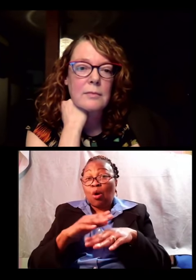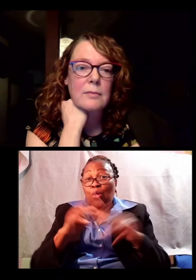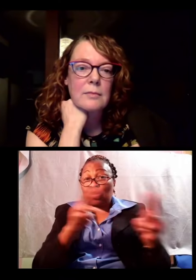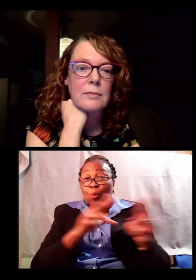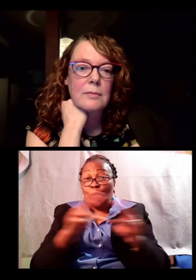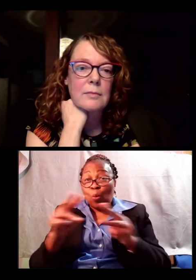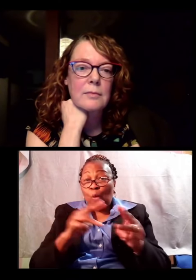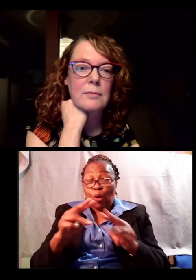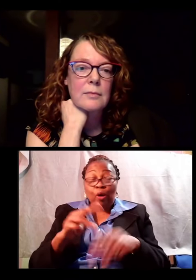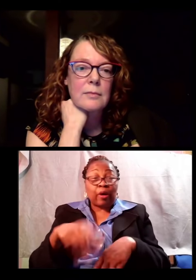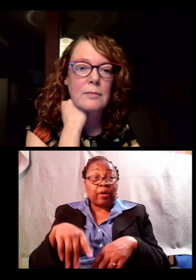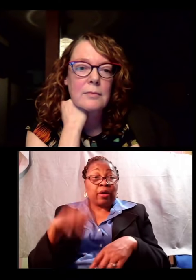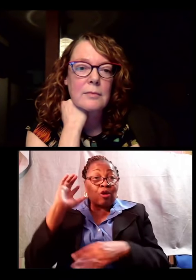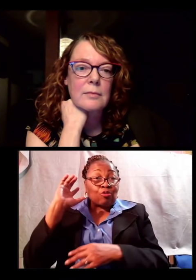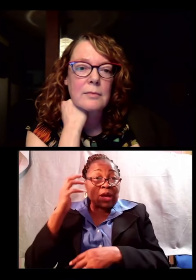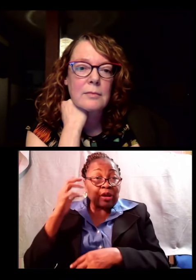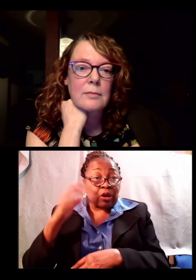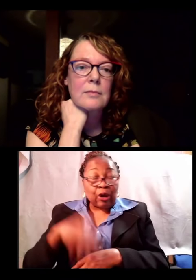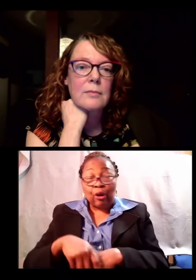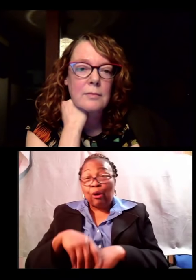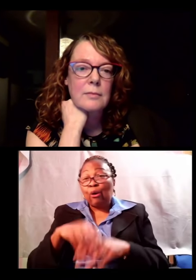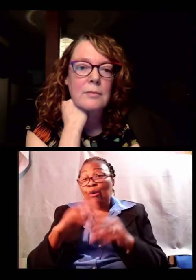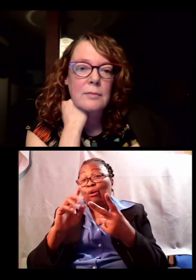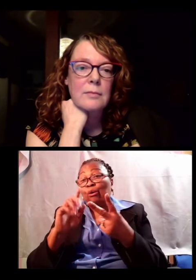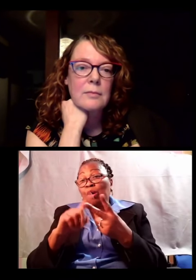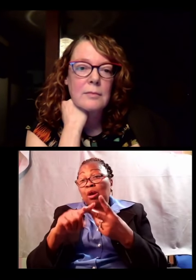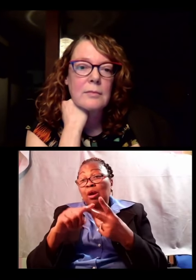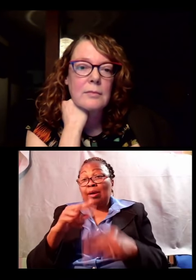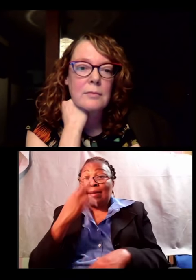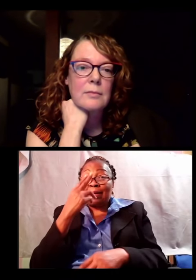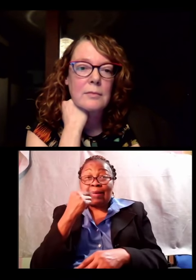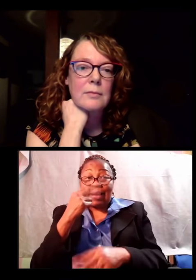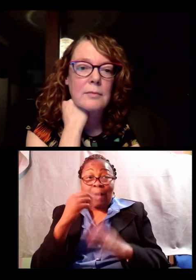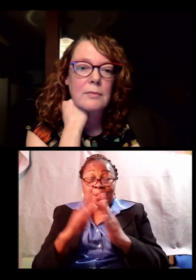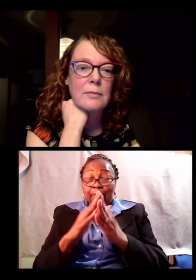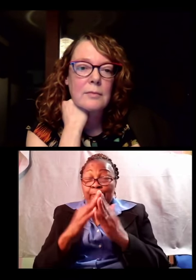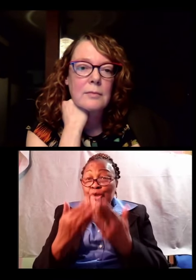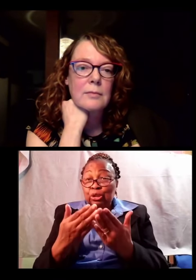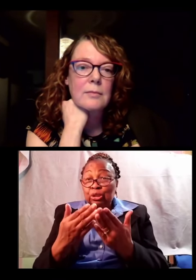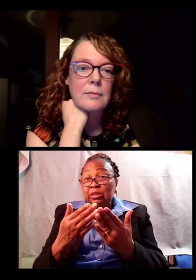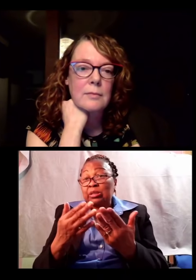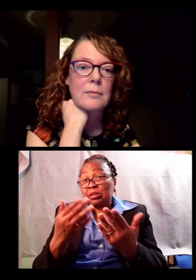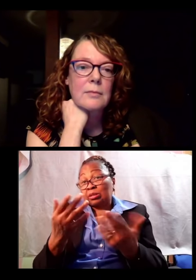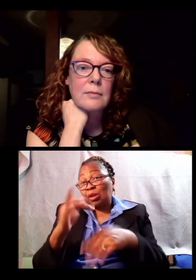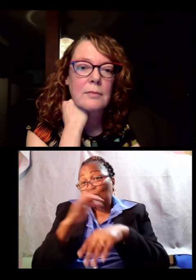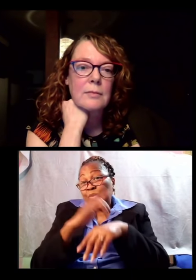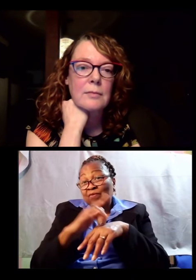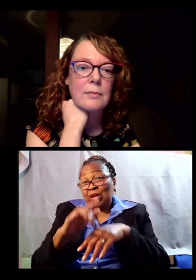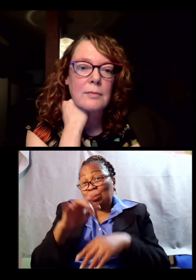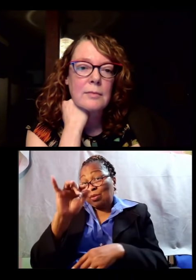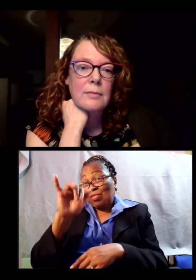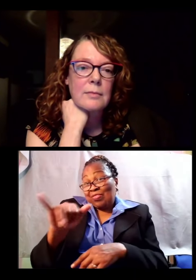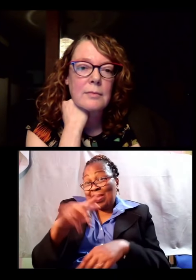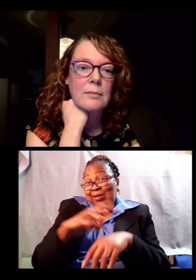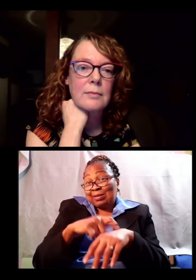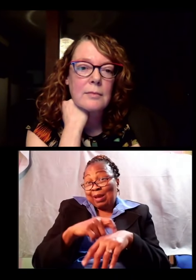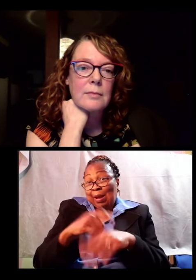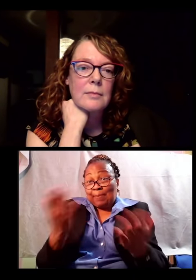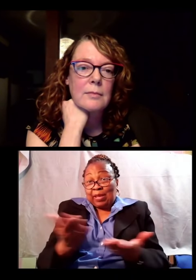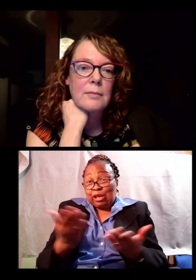would include the black and white comic books that were available at that time in Canada. So